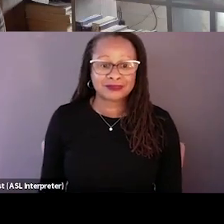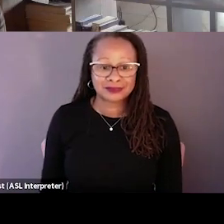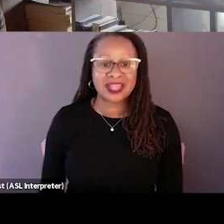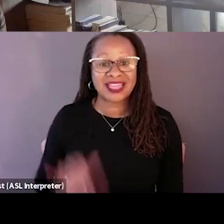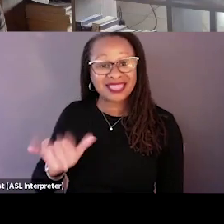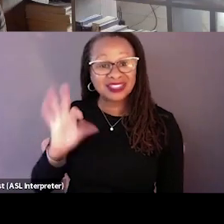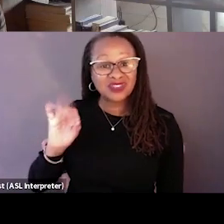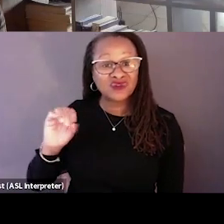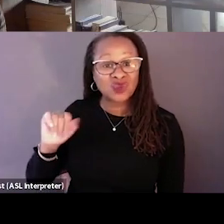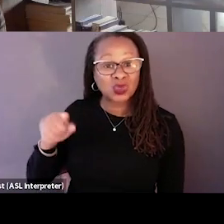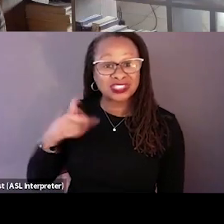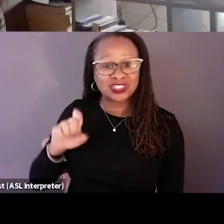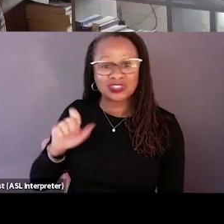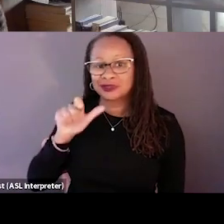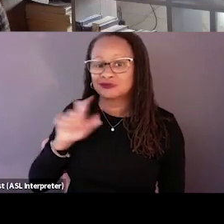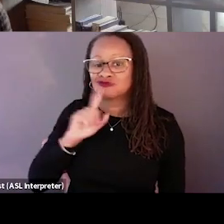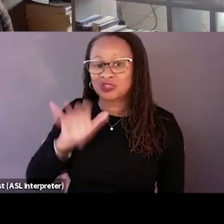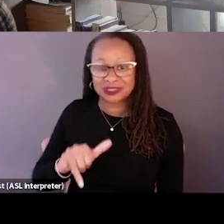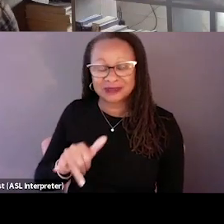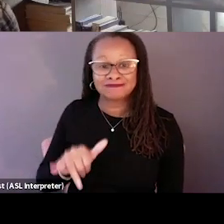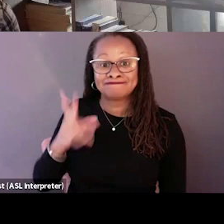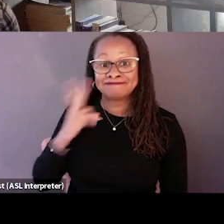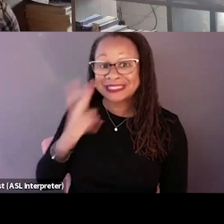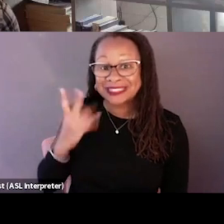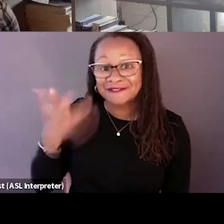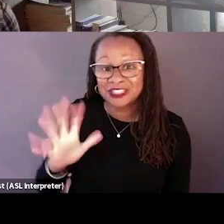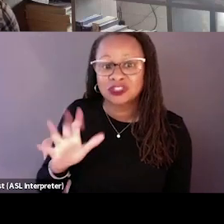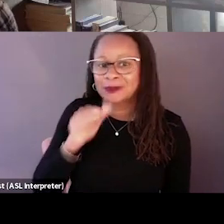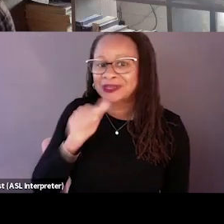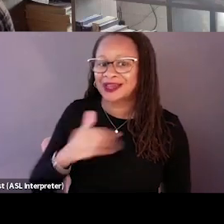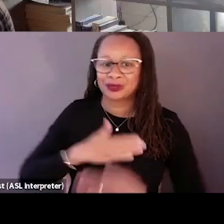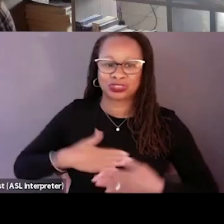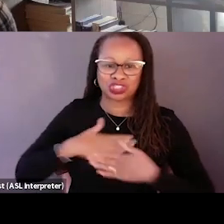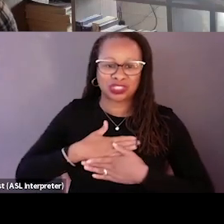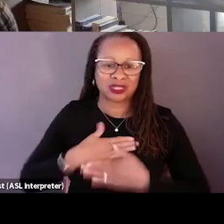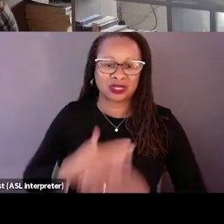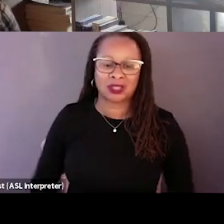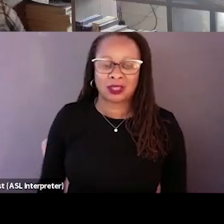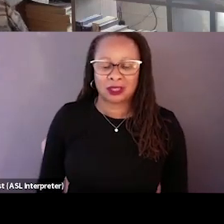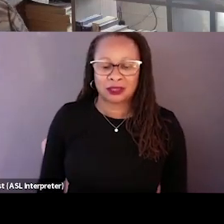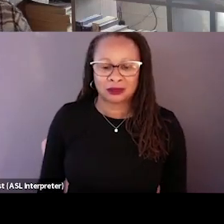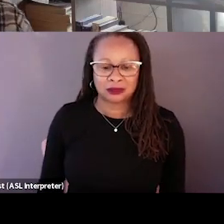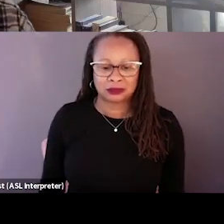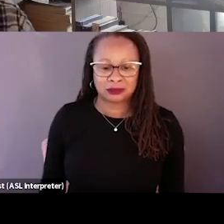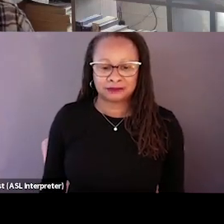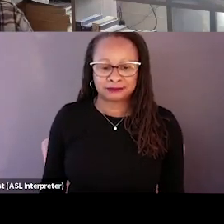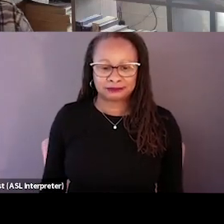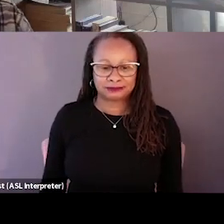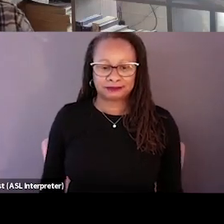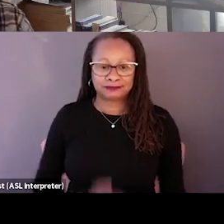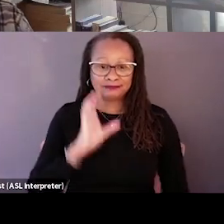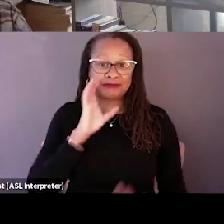that really hasn't been, it's been seen but not appreciated, and it Mm, was mm, picture perfect for us.